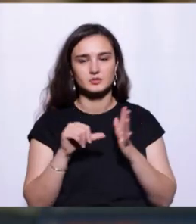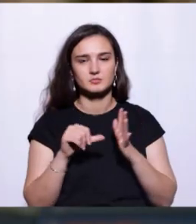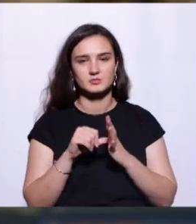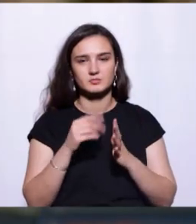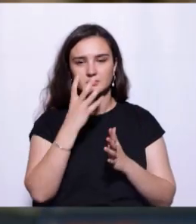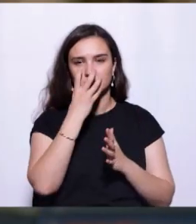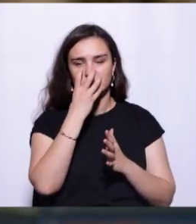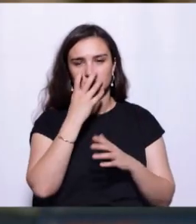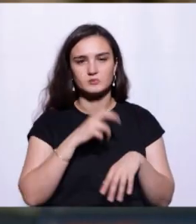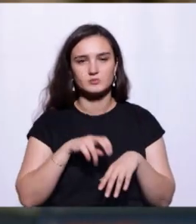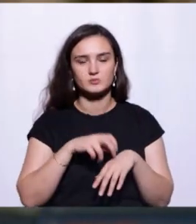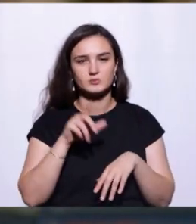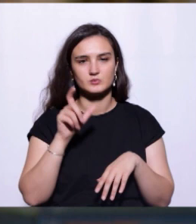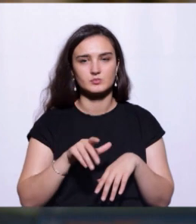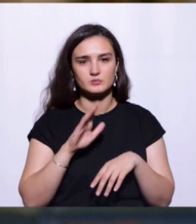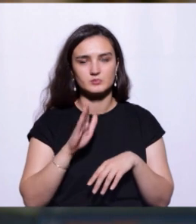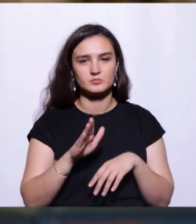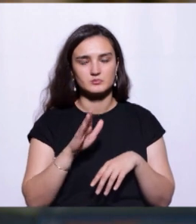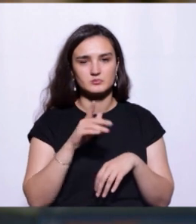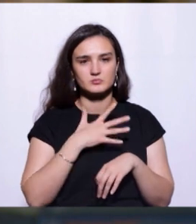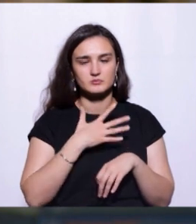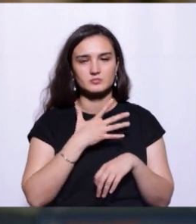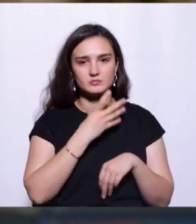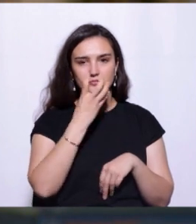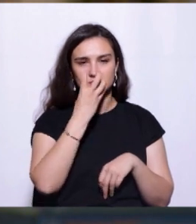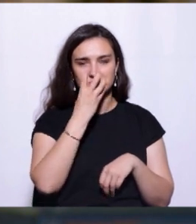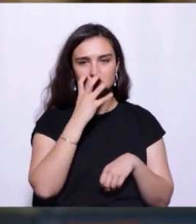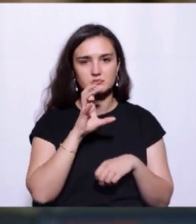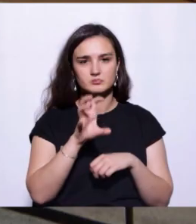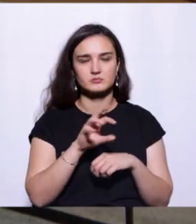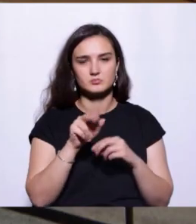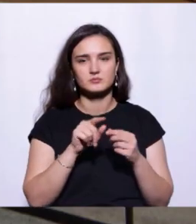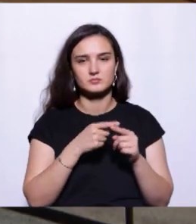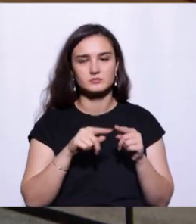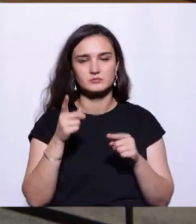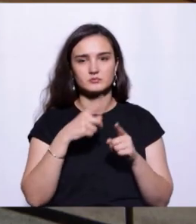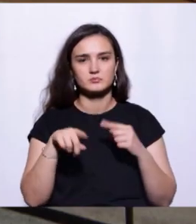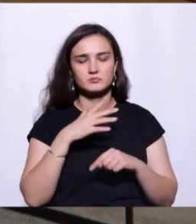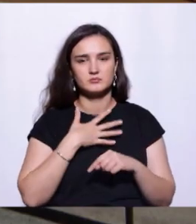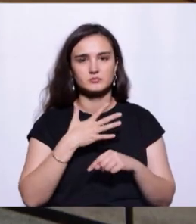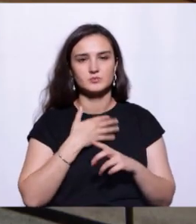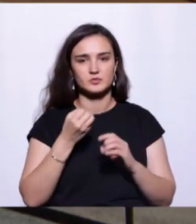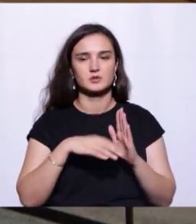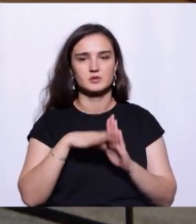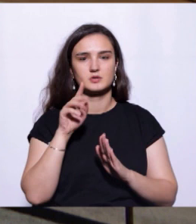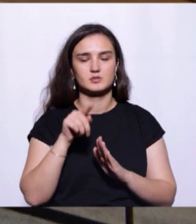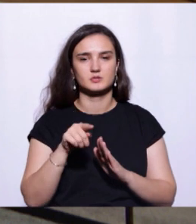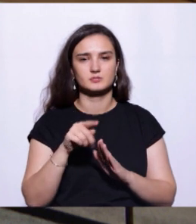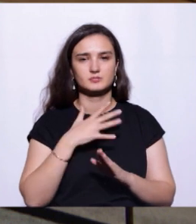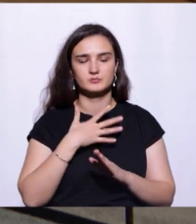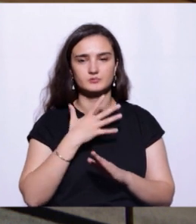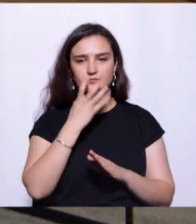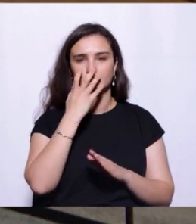breathing. A doctor will put an oxygen mask on your face in order that you breathe better. Oxygen mask is